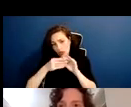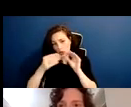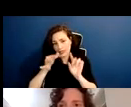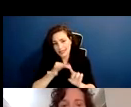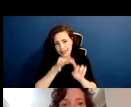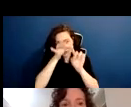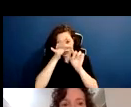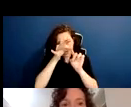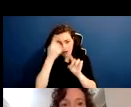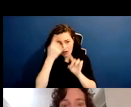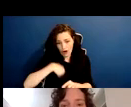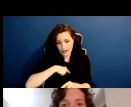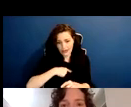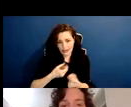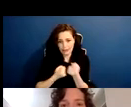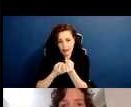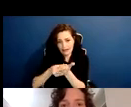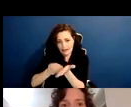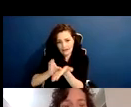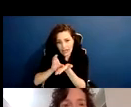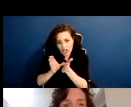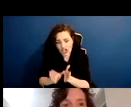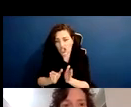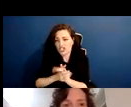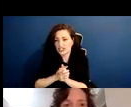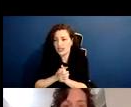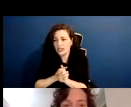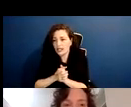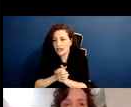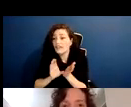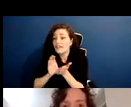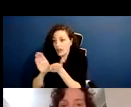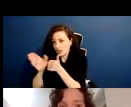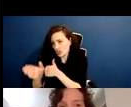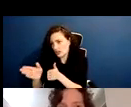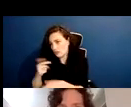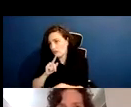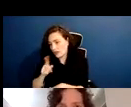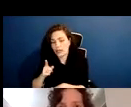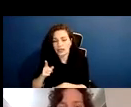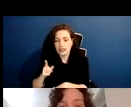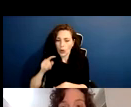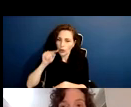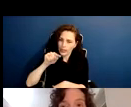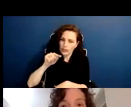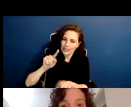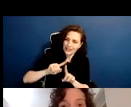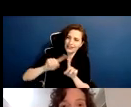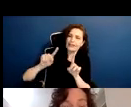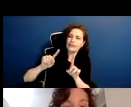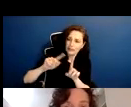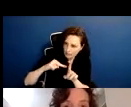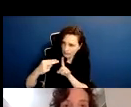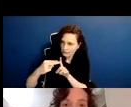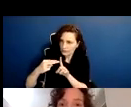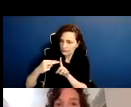us as funders, that we saw maybe a story that had been told, but not this way. And for many ways, it